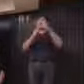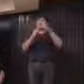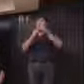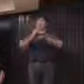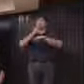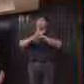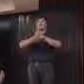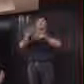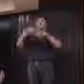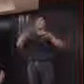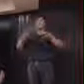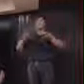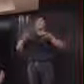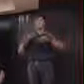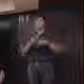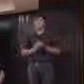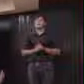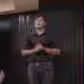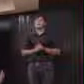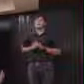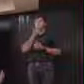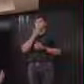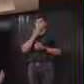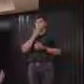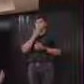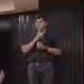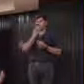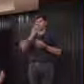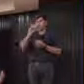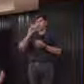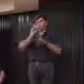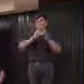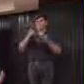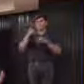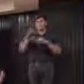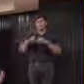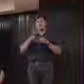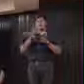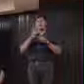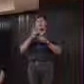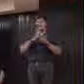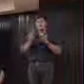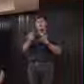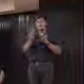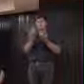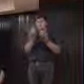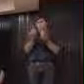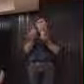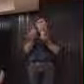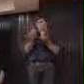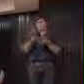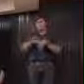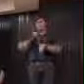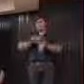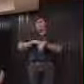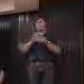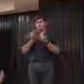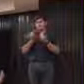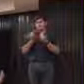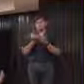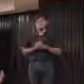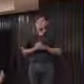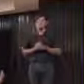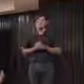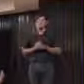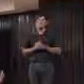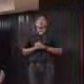formed administratively. So, in your view, is that a realistic possibility at this point of time? I mean,